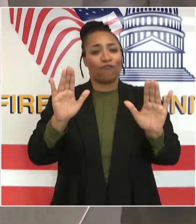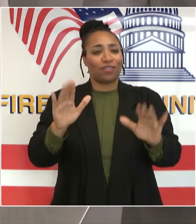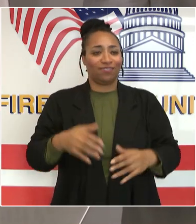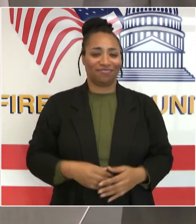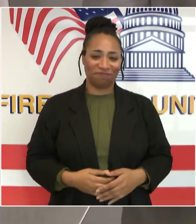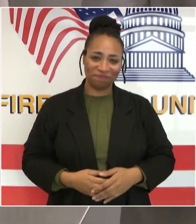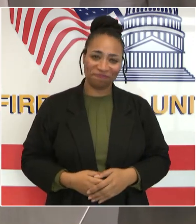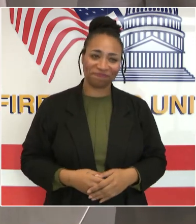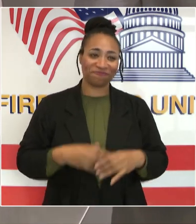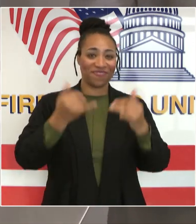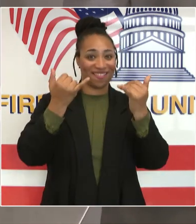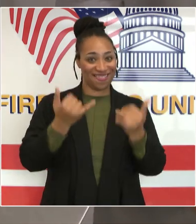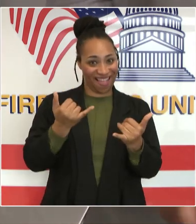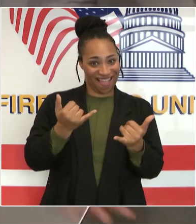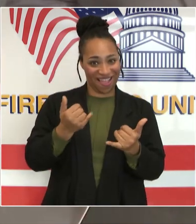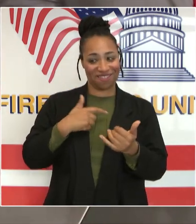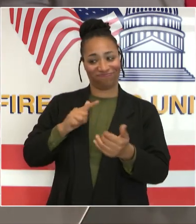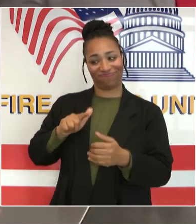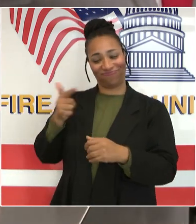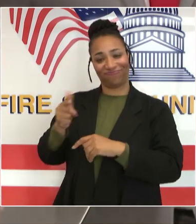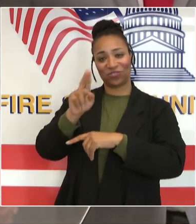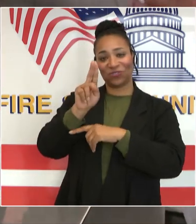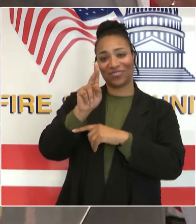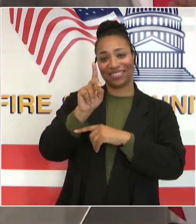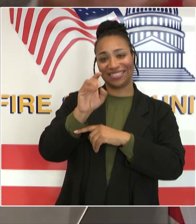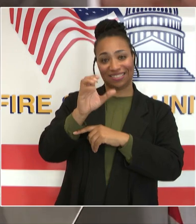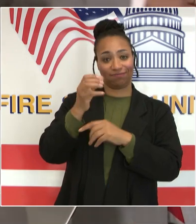the president of UDC.